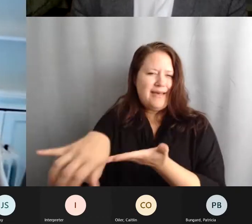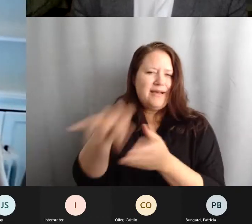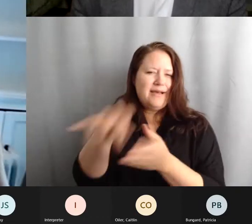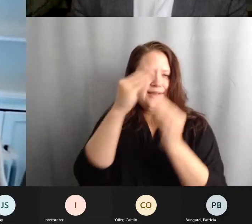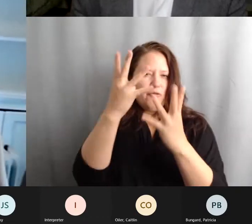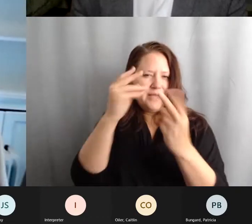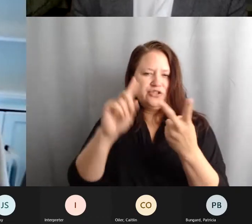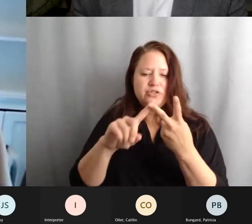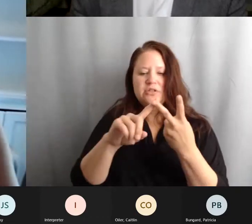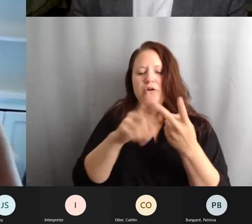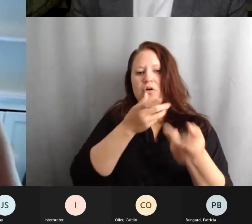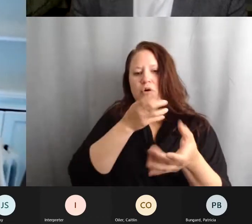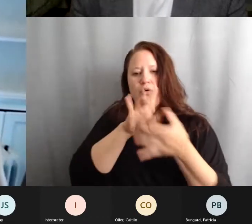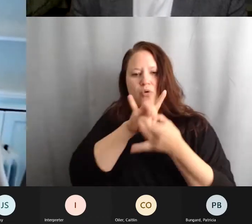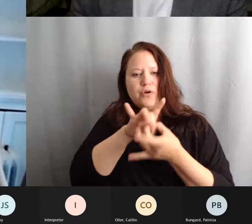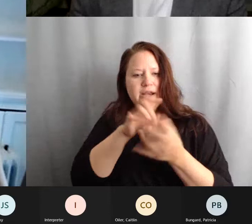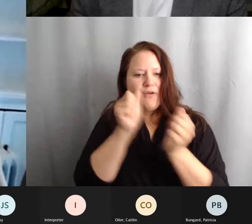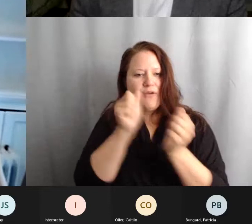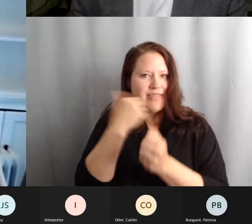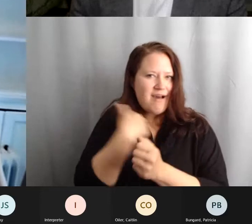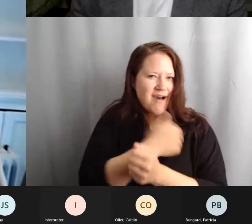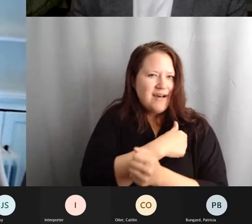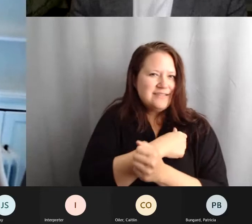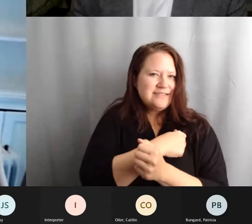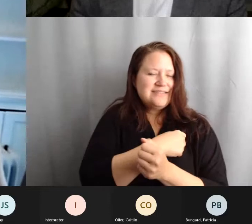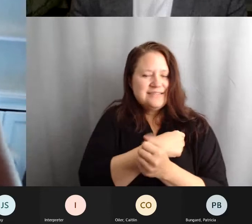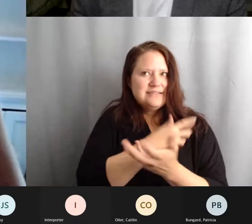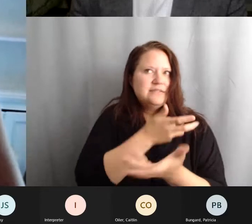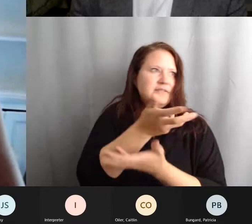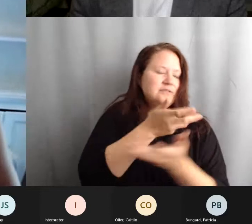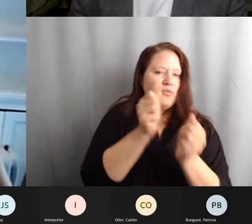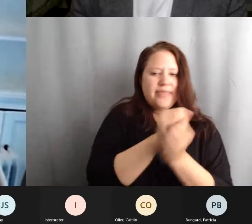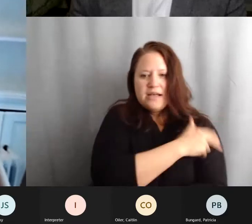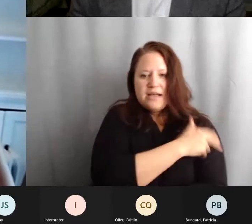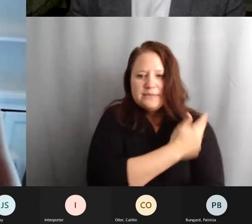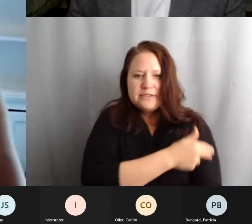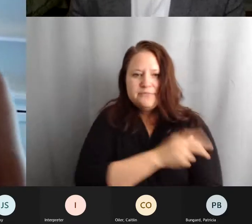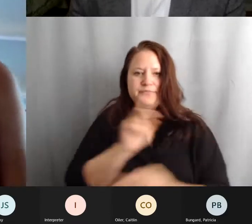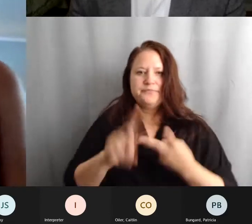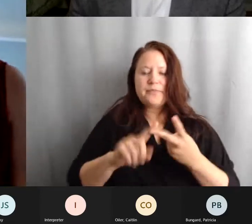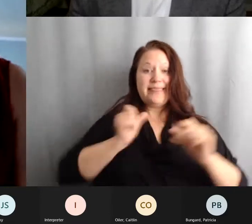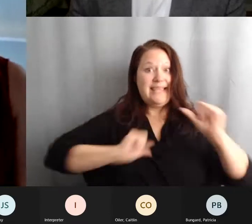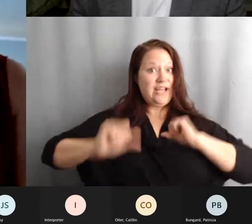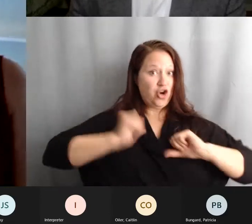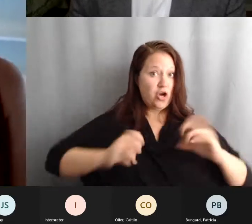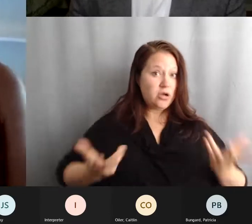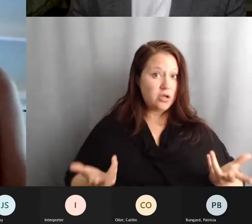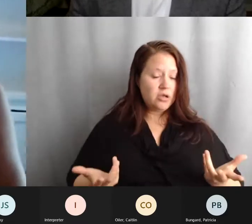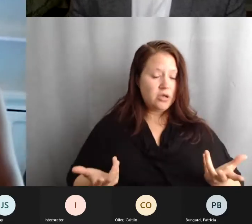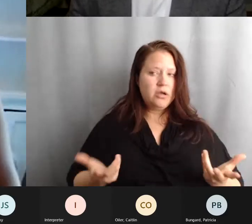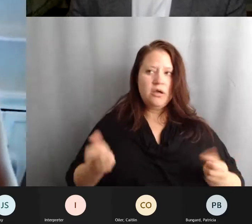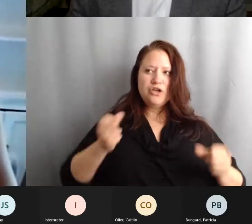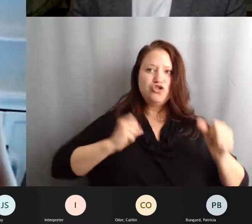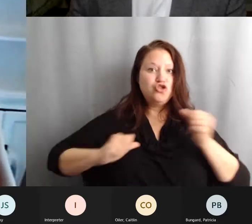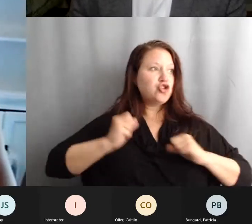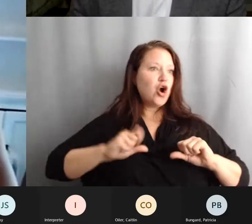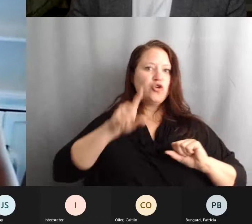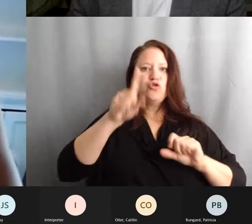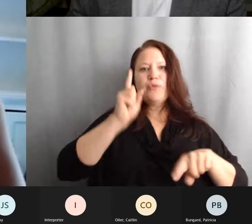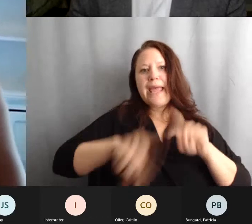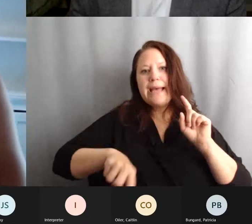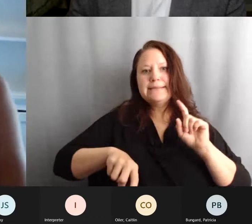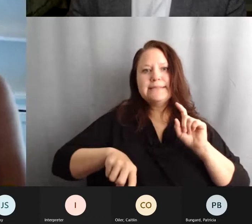coordinate with us to get that information to the hospitals as needed. Theater, there's a show that you can't participate